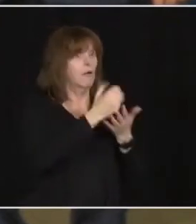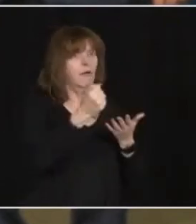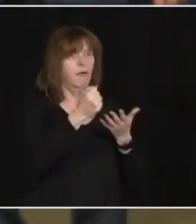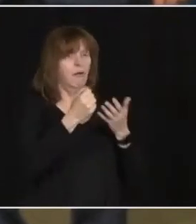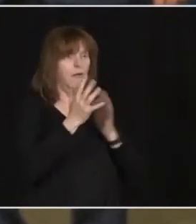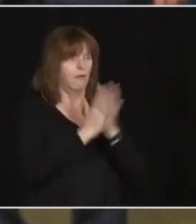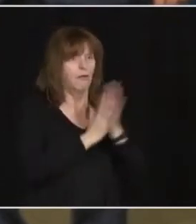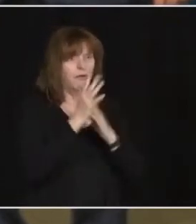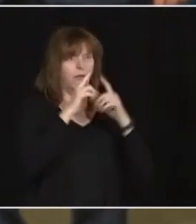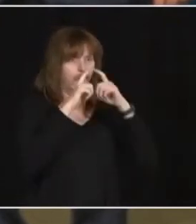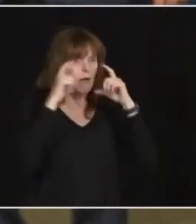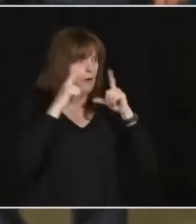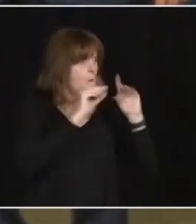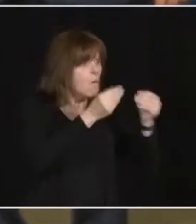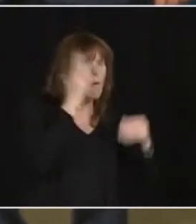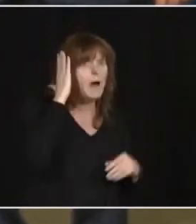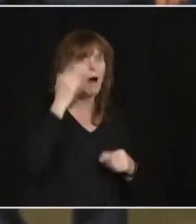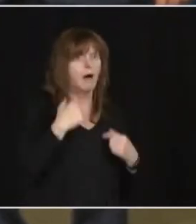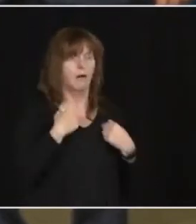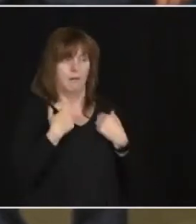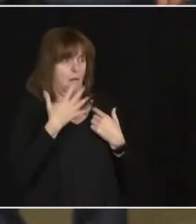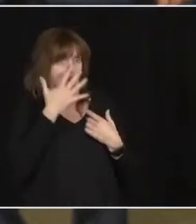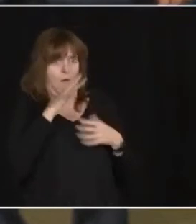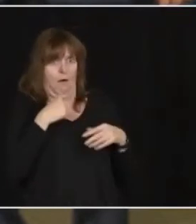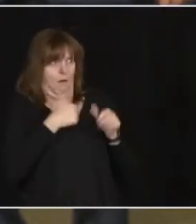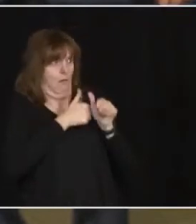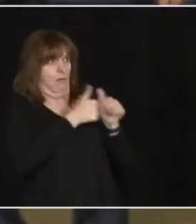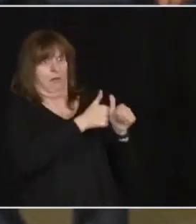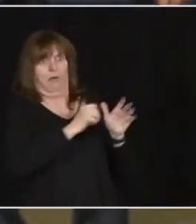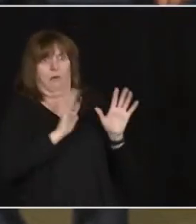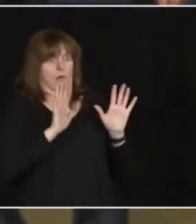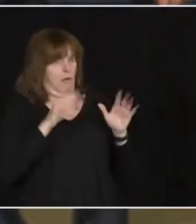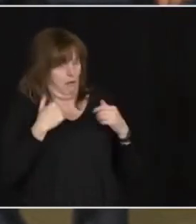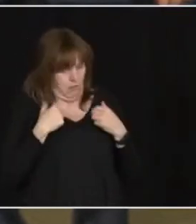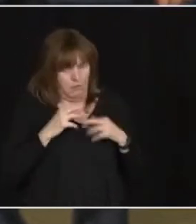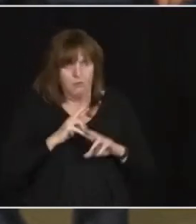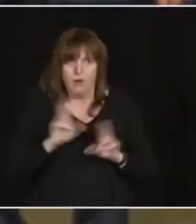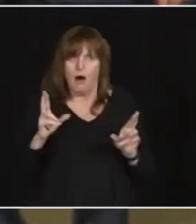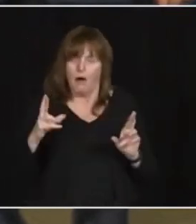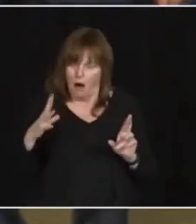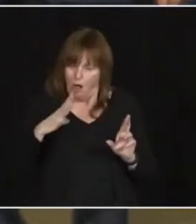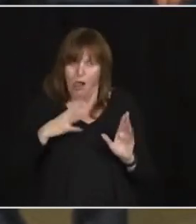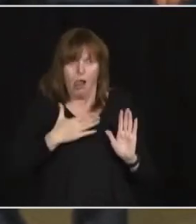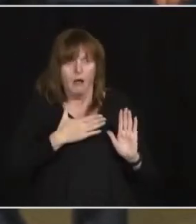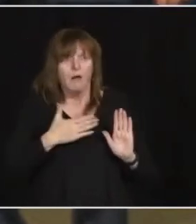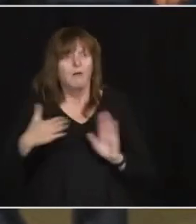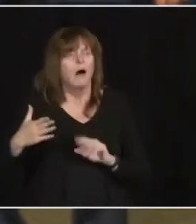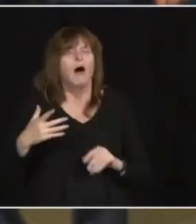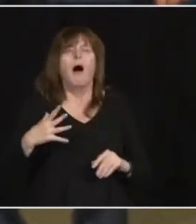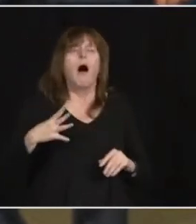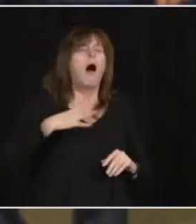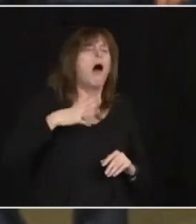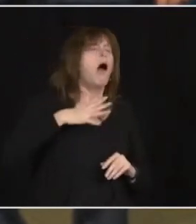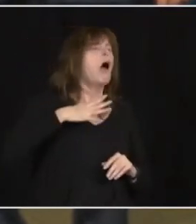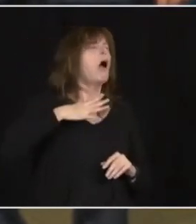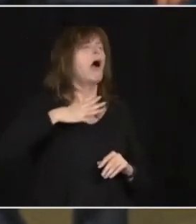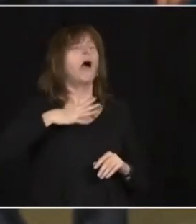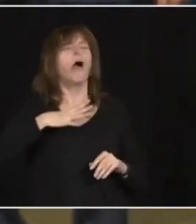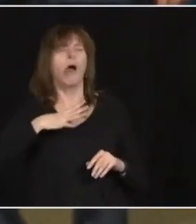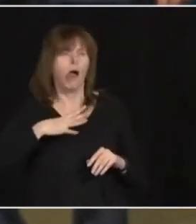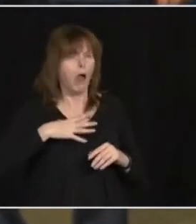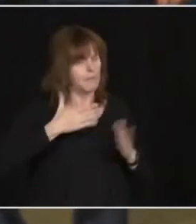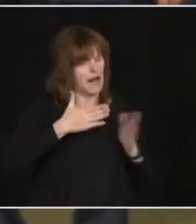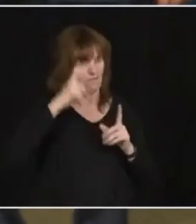Ontario is ready. As I said earlier in my remarks, we've planned for the worst case scenario and have planned for that. So we are ready. We